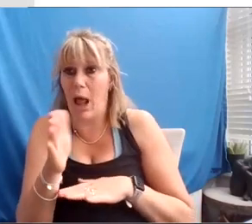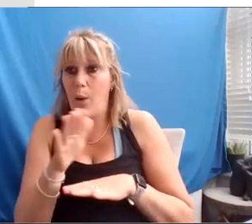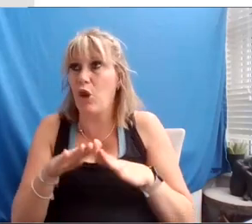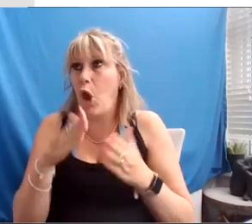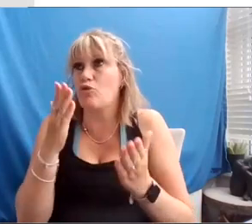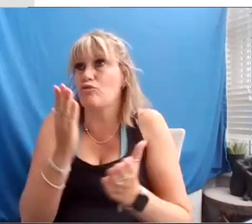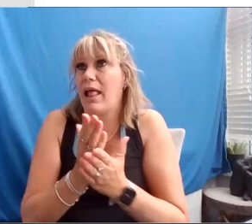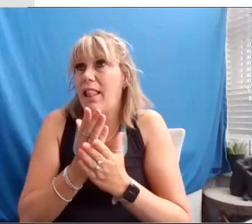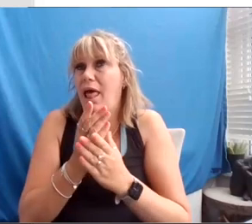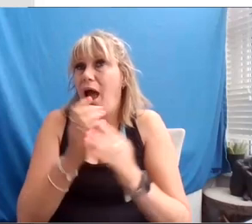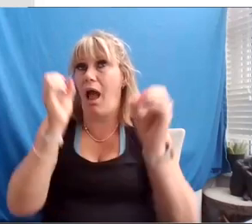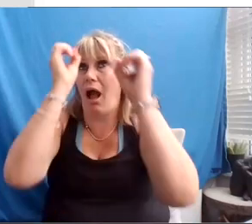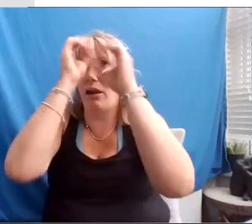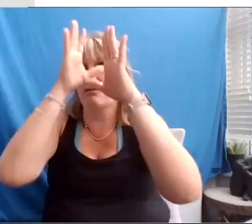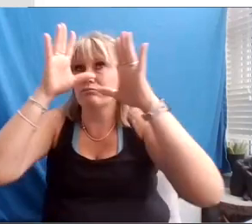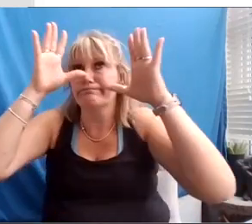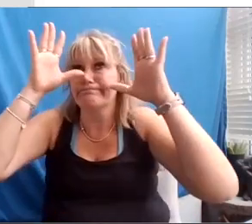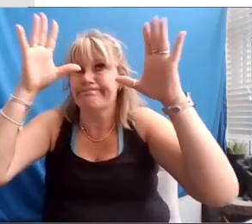set idea in mind.